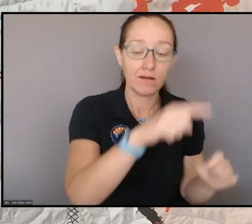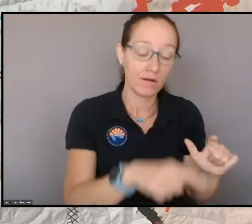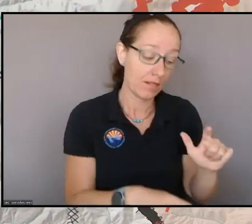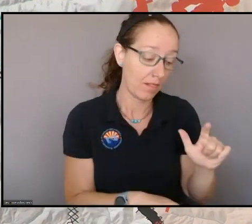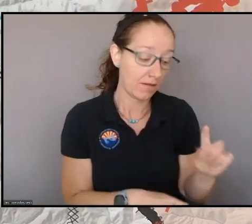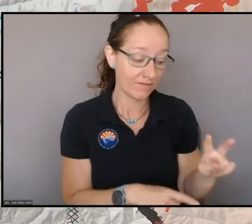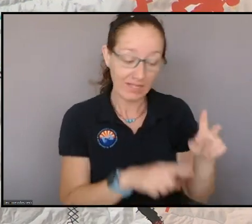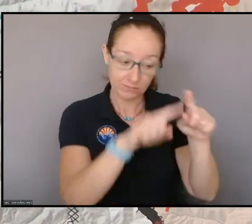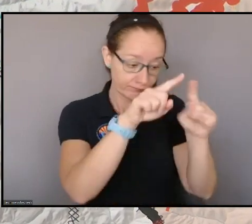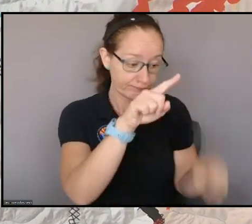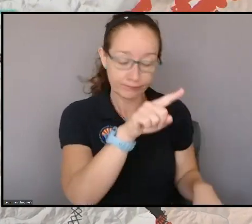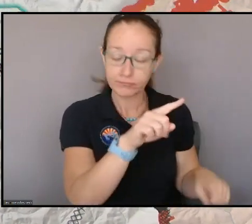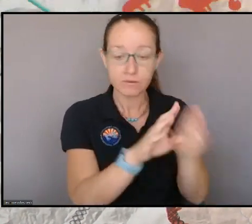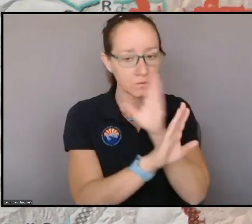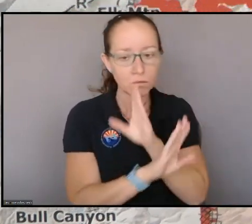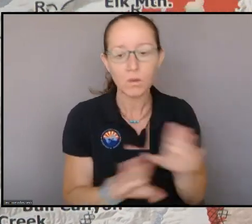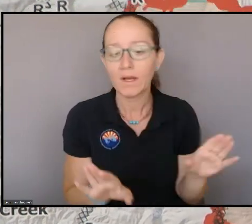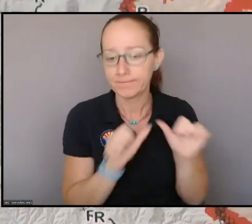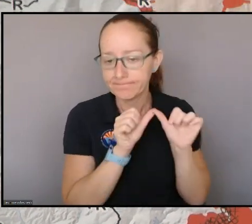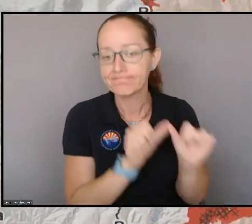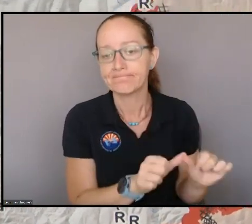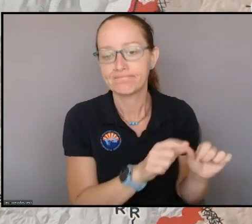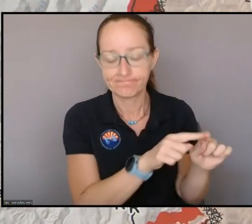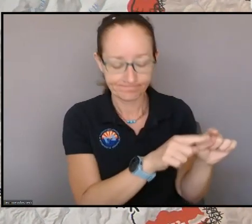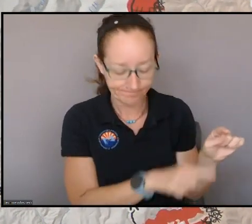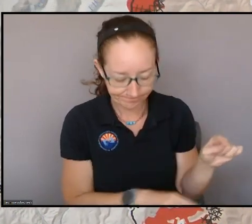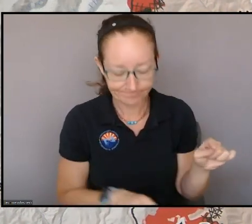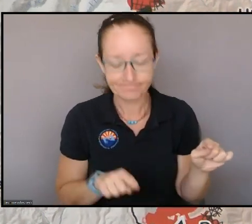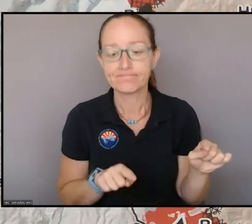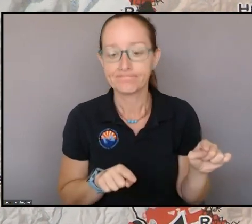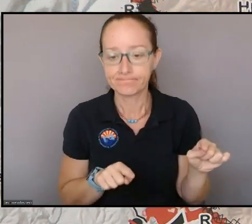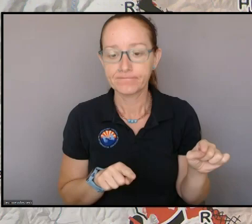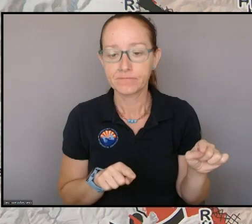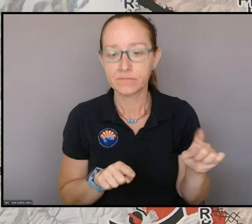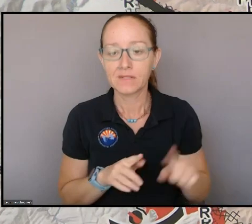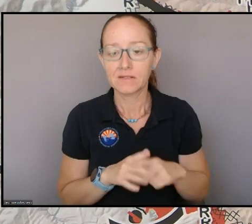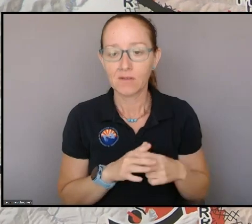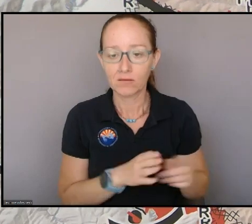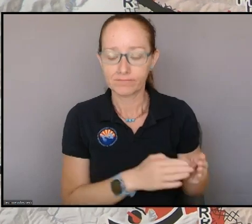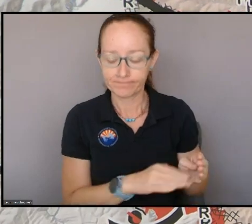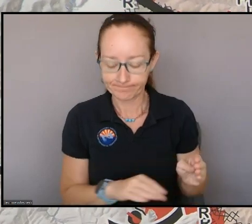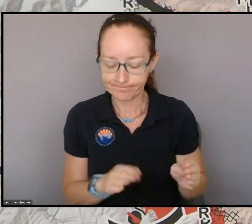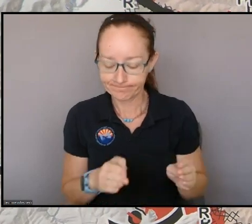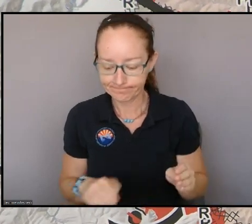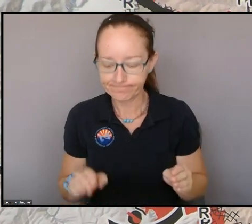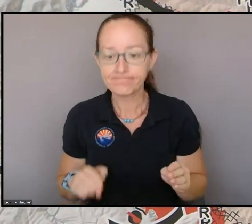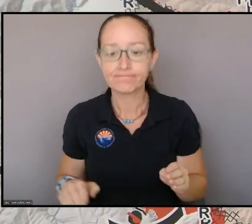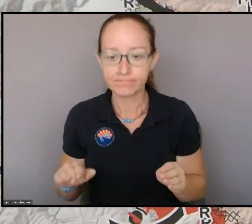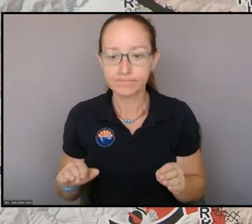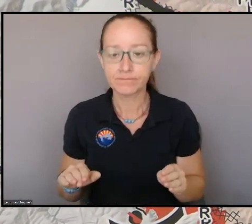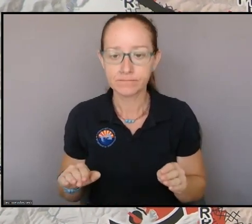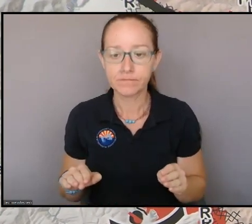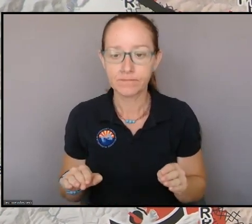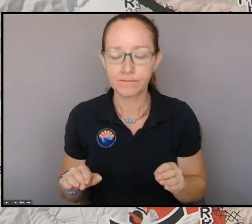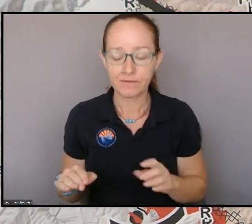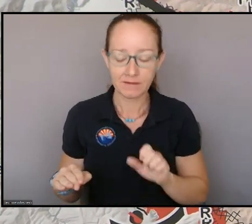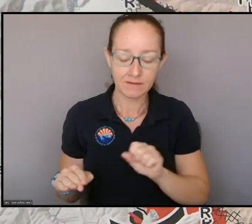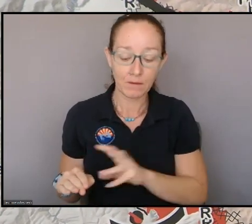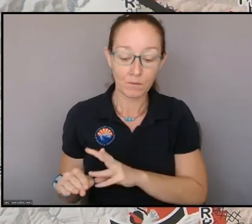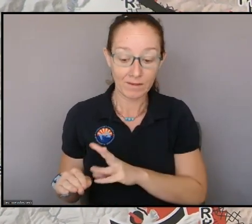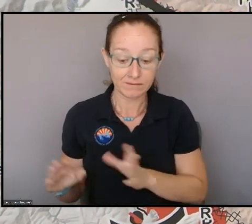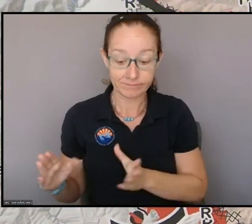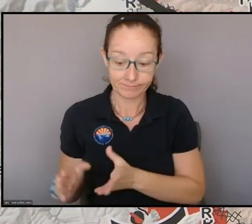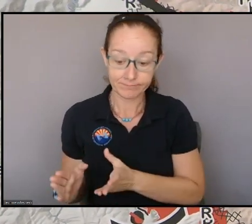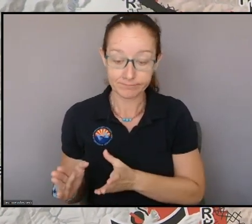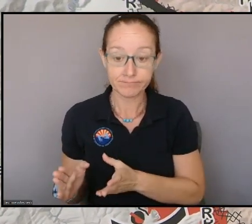quiet. And then as we turn the corner on the south edge of the fire, we start coming across the southern end to the southwestern area